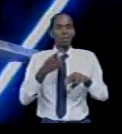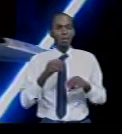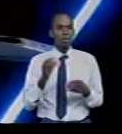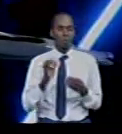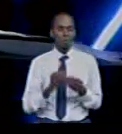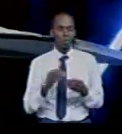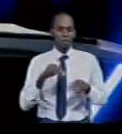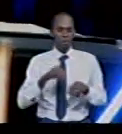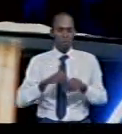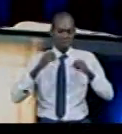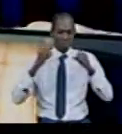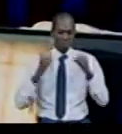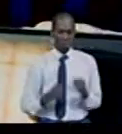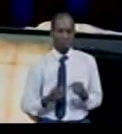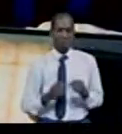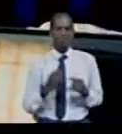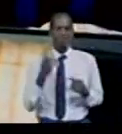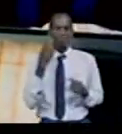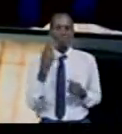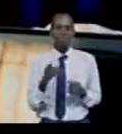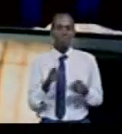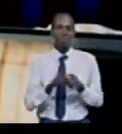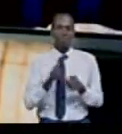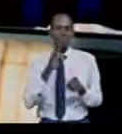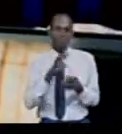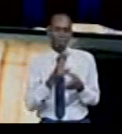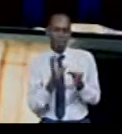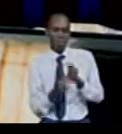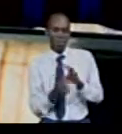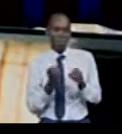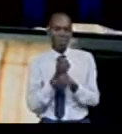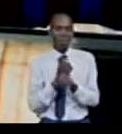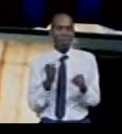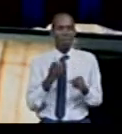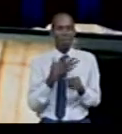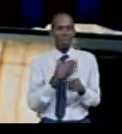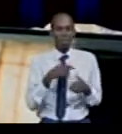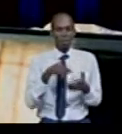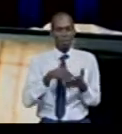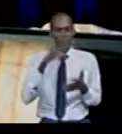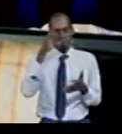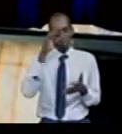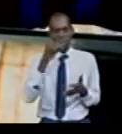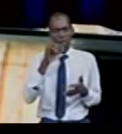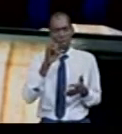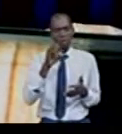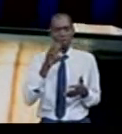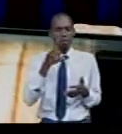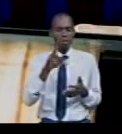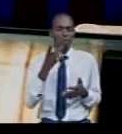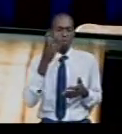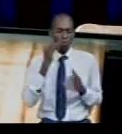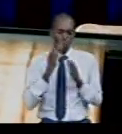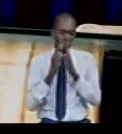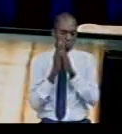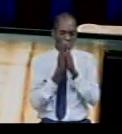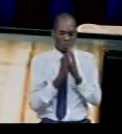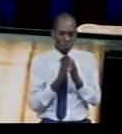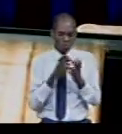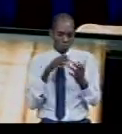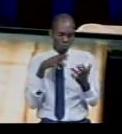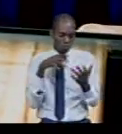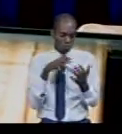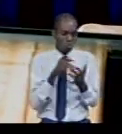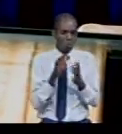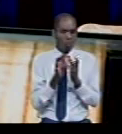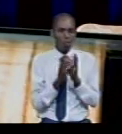a new babe in Christ, and then he was praying, he was studying the scriptures, he was looking